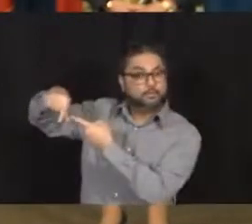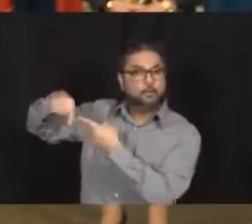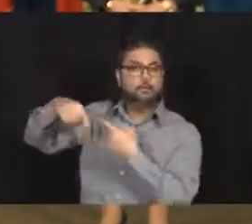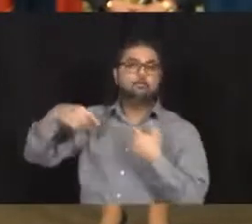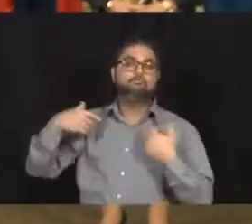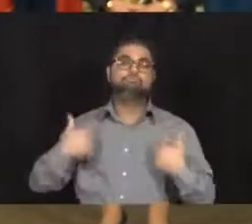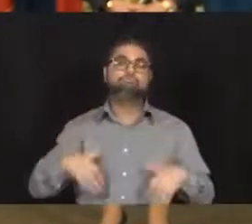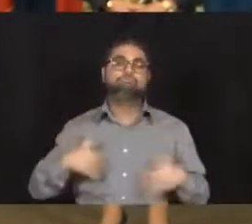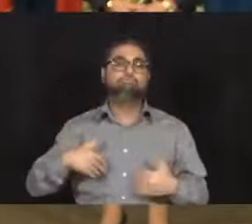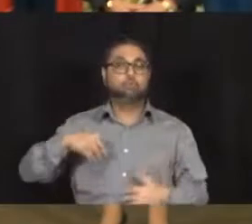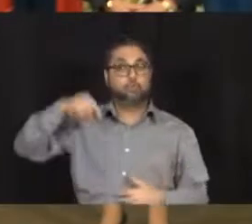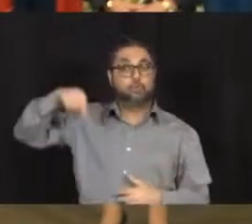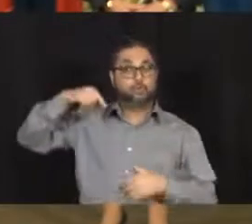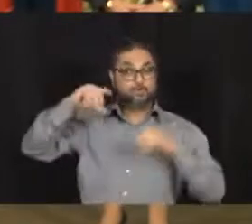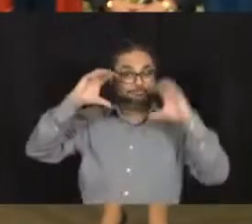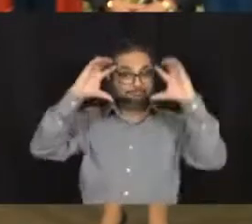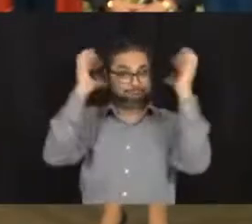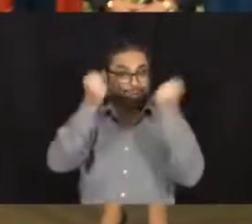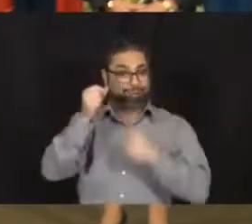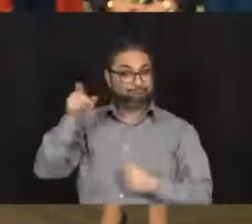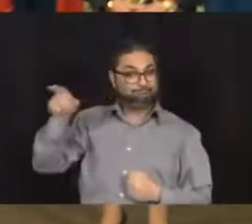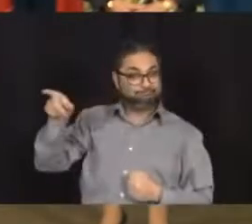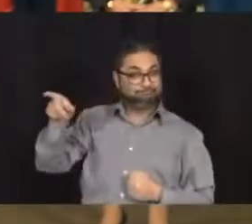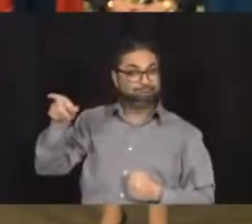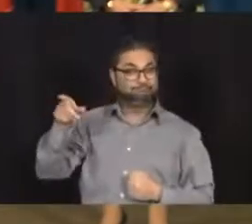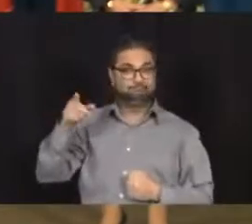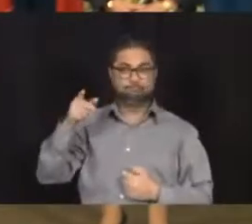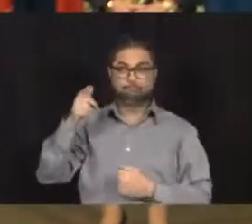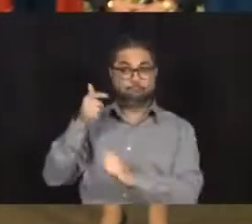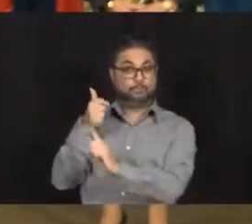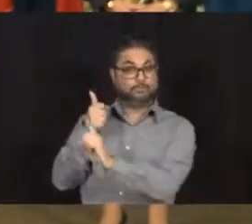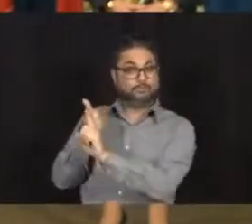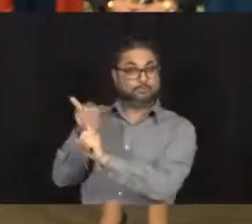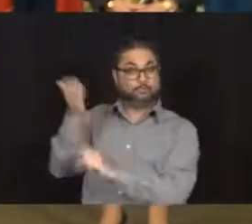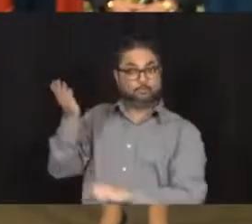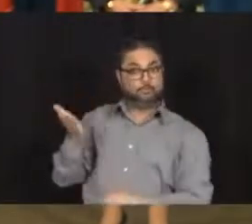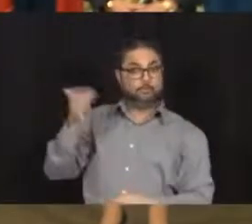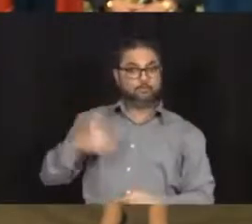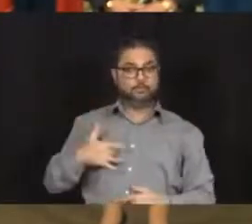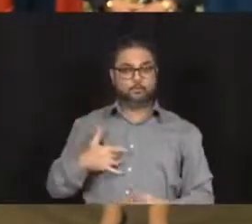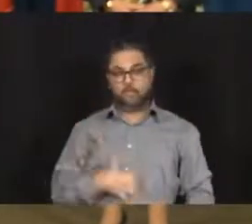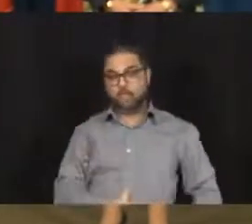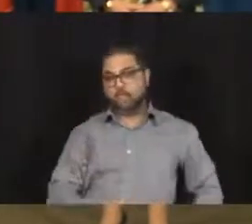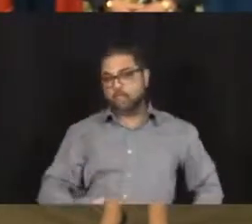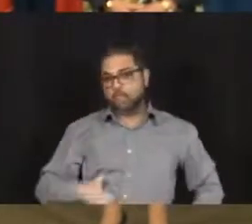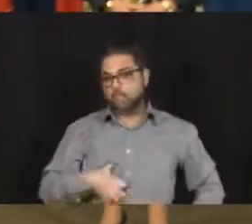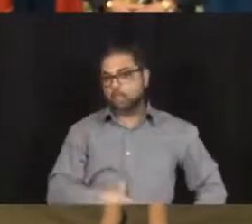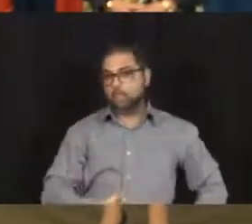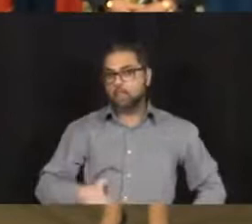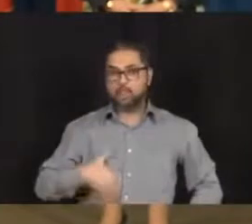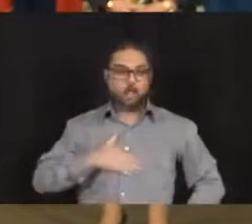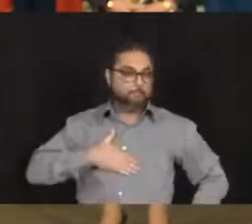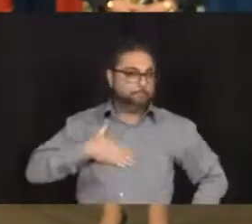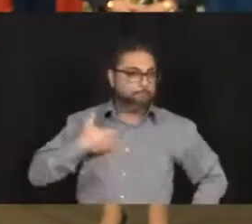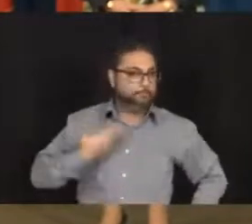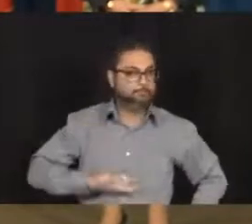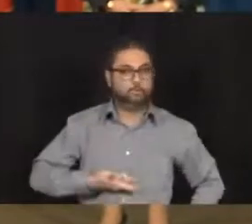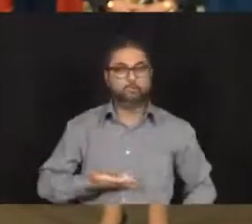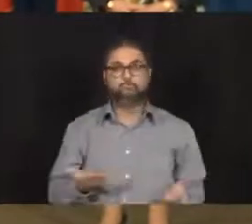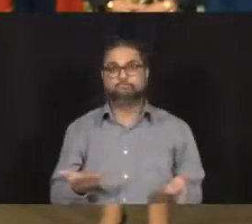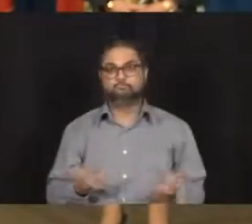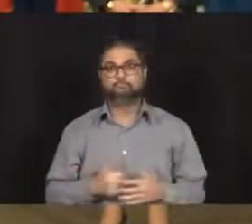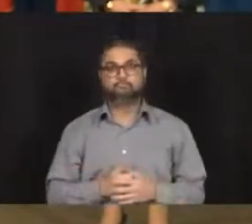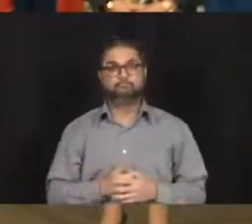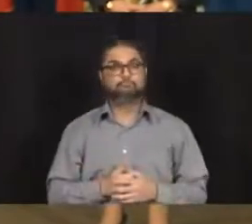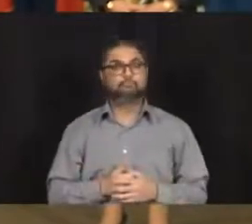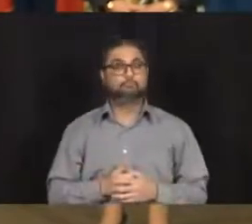Legault, he's just, you know, he's sick to his stomach over it. But as a society, as a